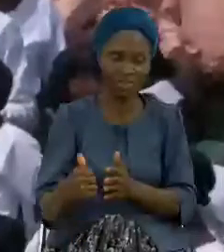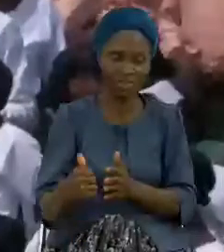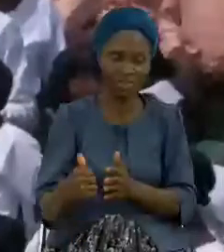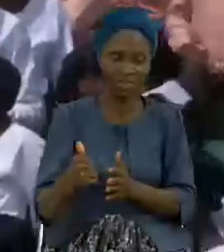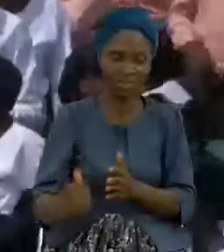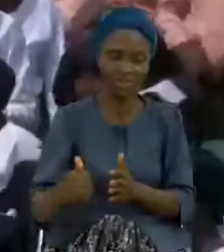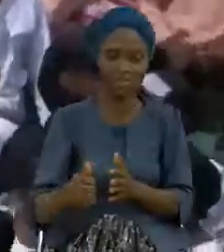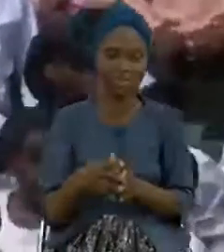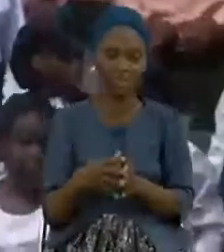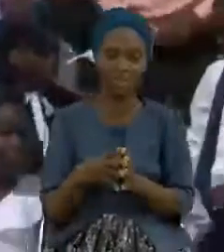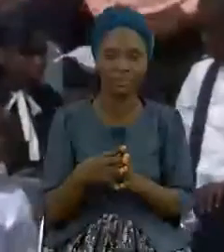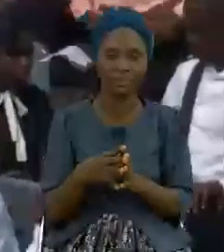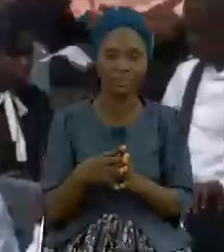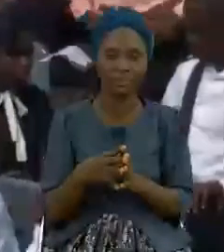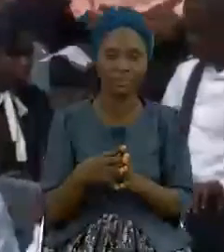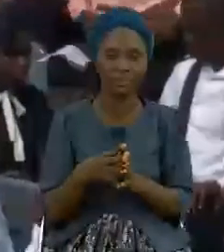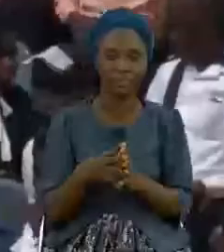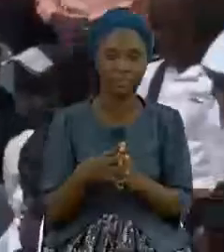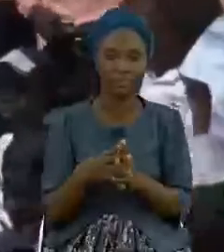for profitable